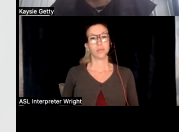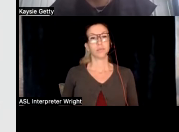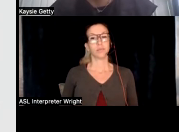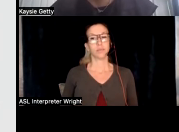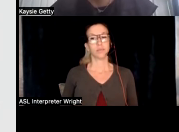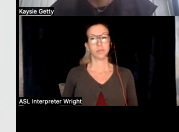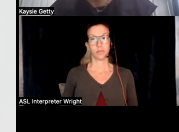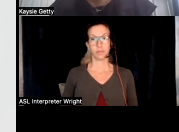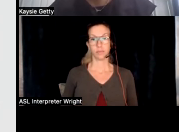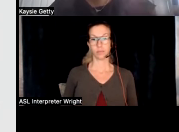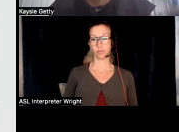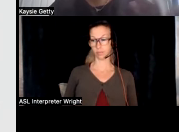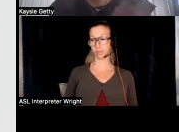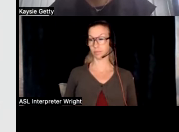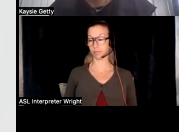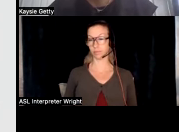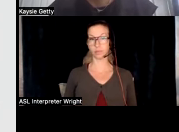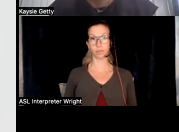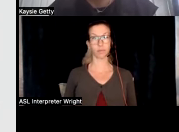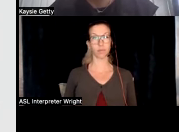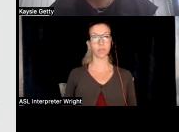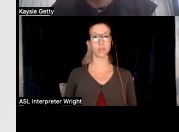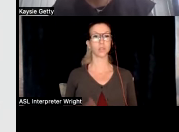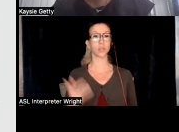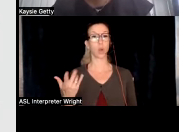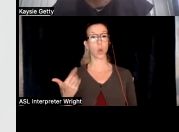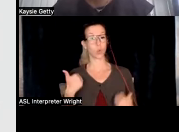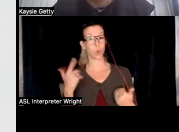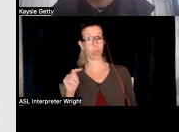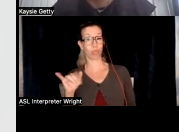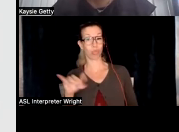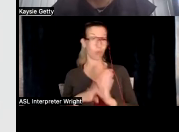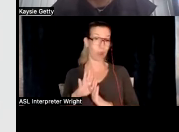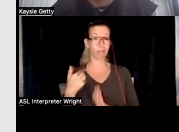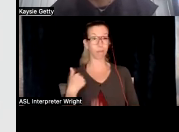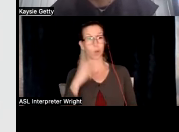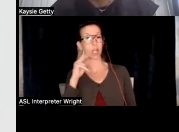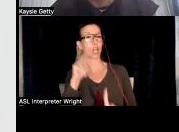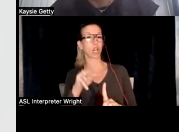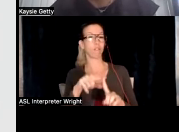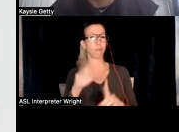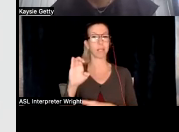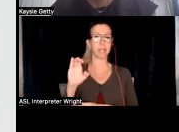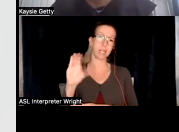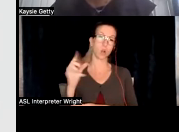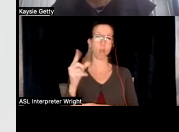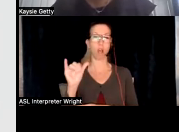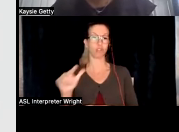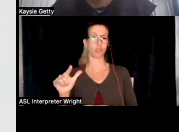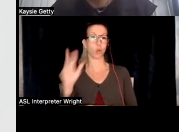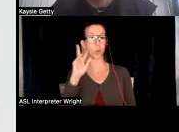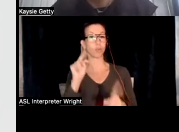And so we look at, when you looking at Youth Thrive, we look at thriving from an ecological perspective. And so with thriving in the